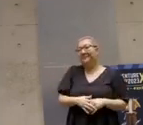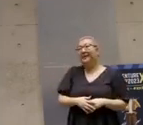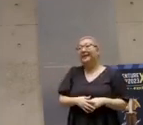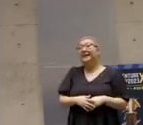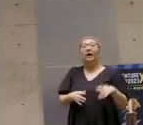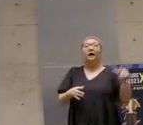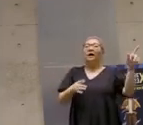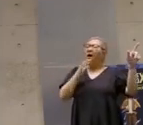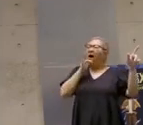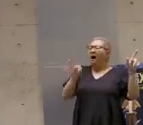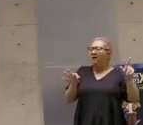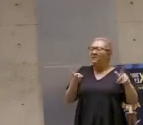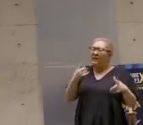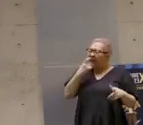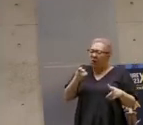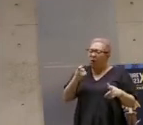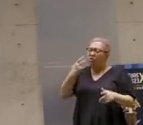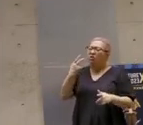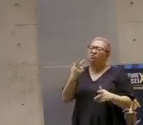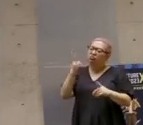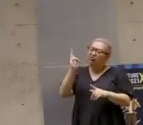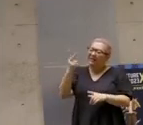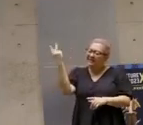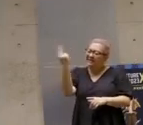boxes, so you've got in-app purchases?